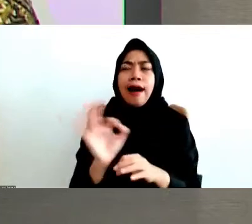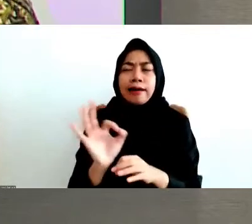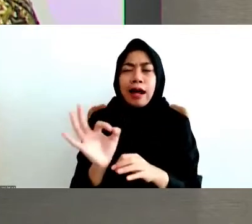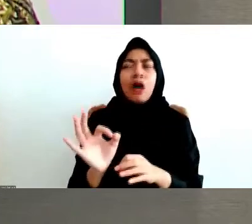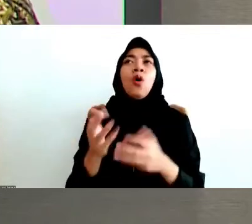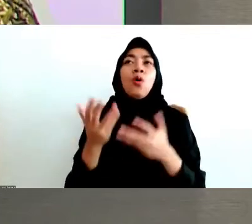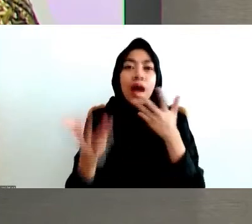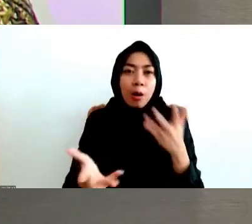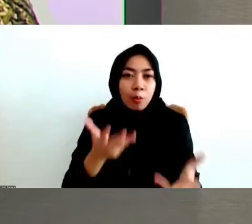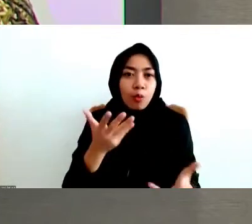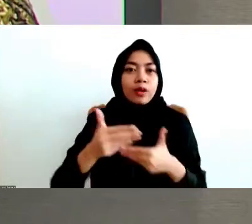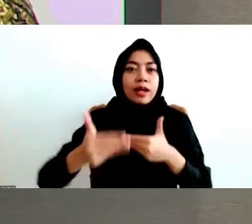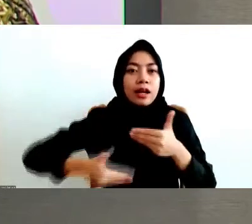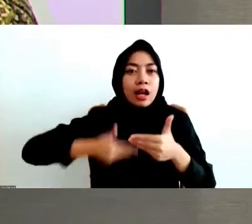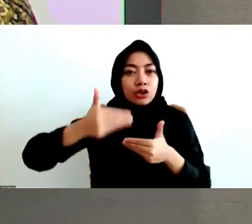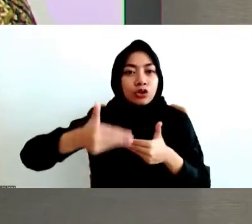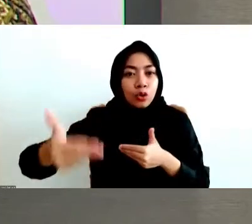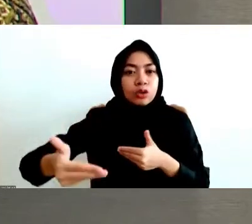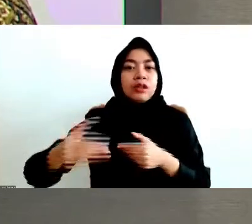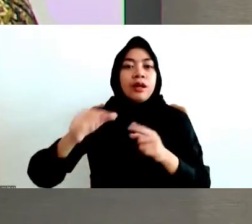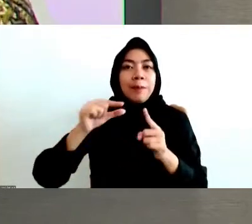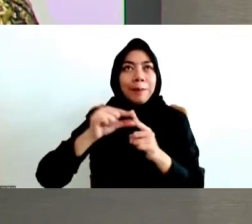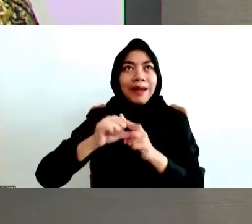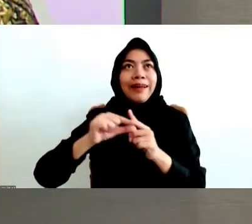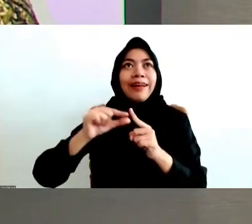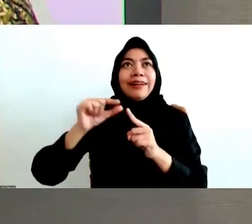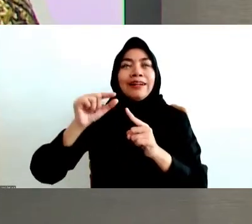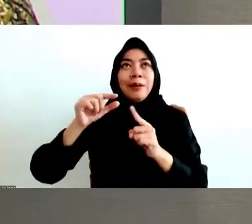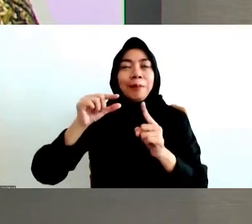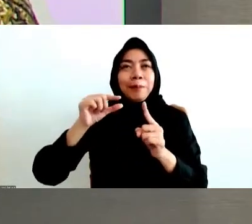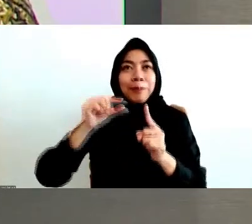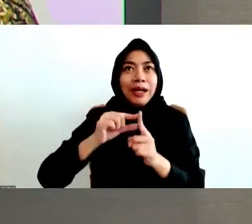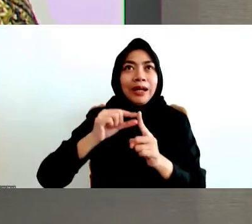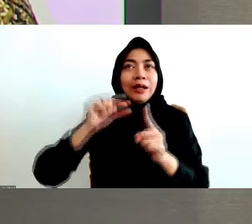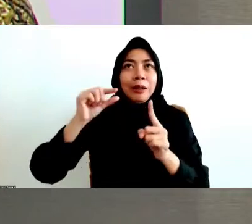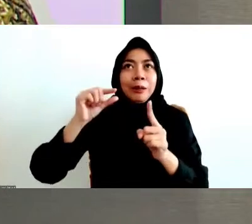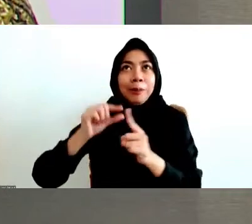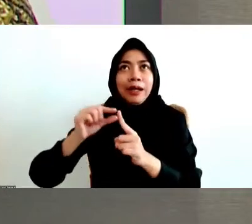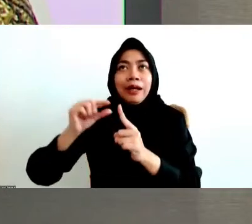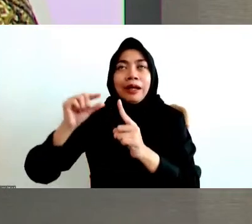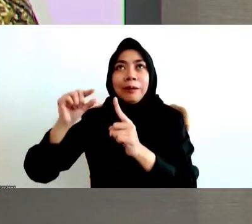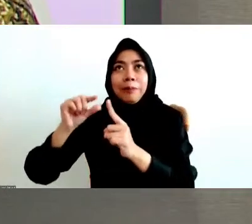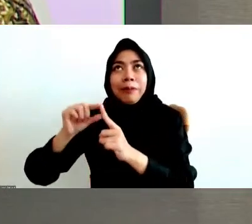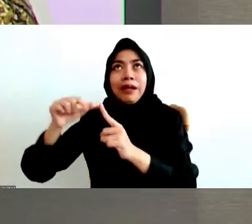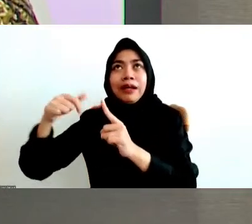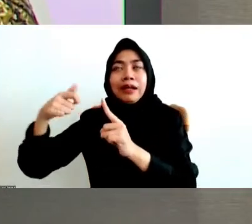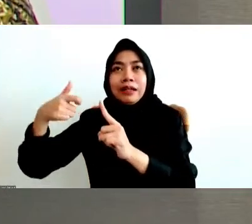the P3KE data. P3KE is the percepatan